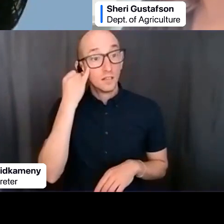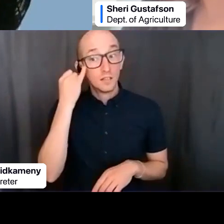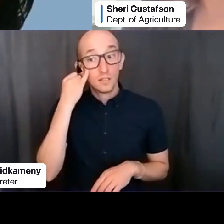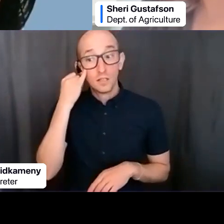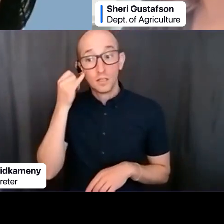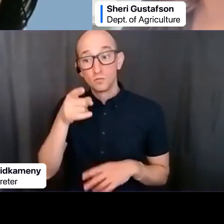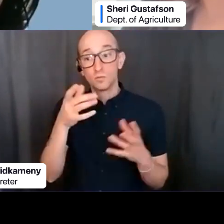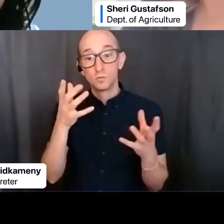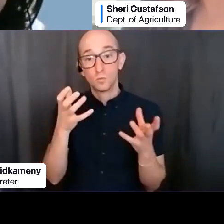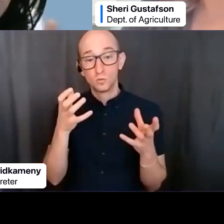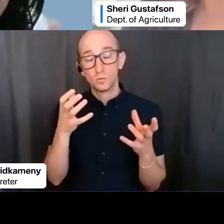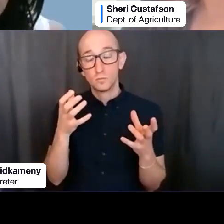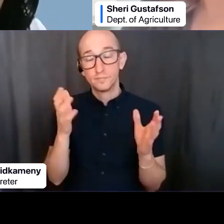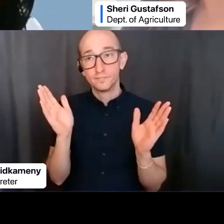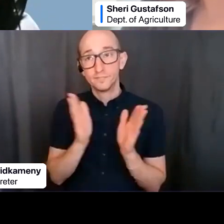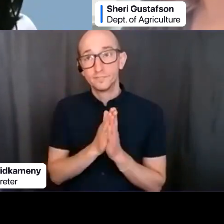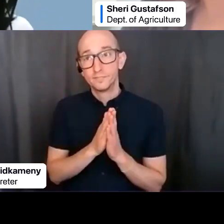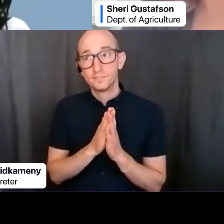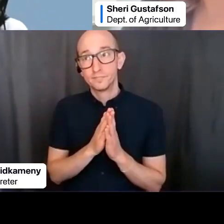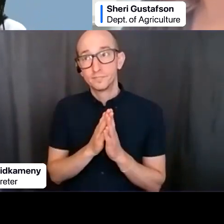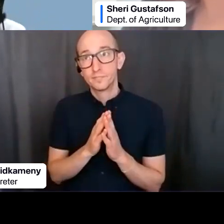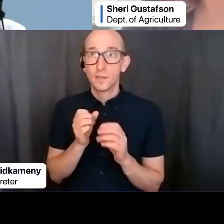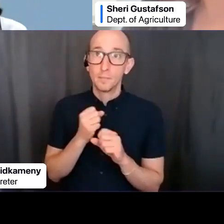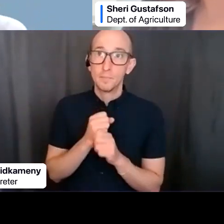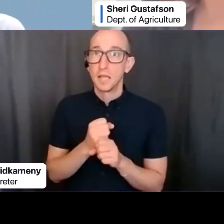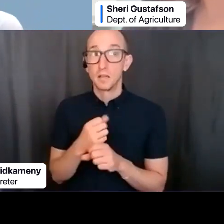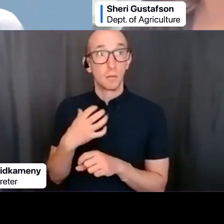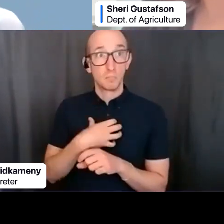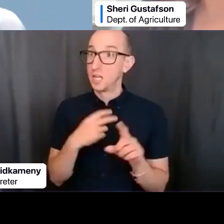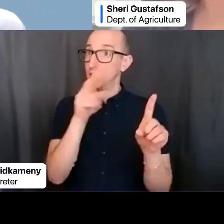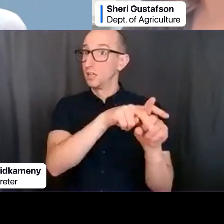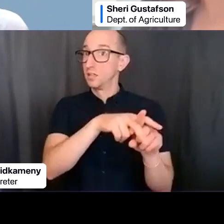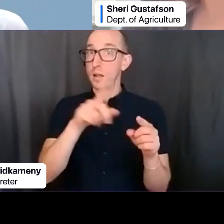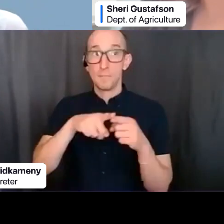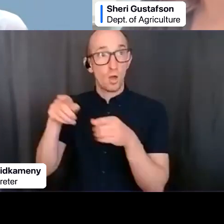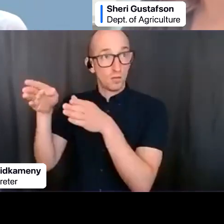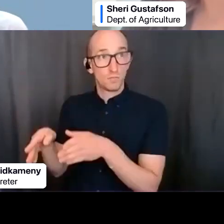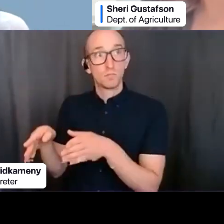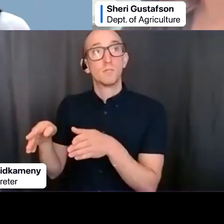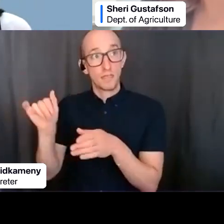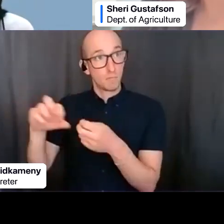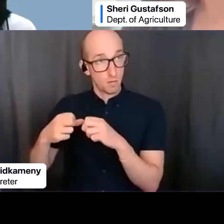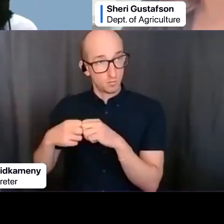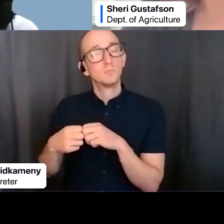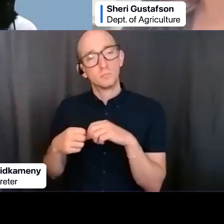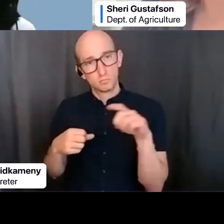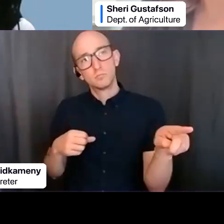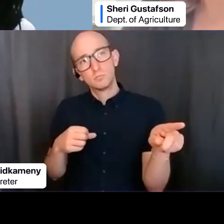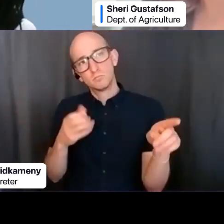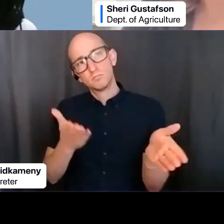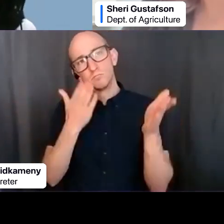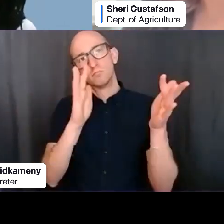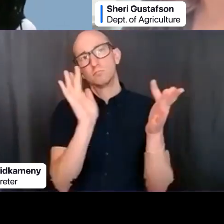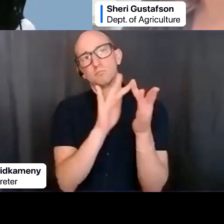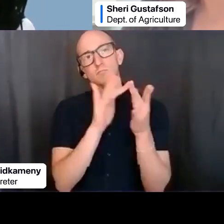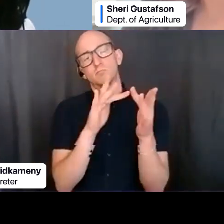to make a complaint about that problem, we suggest talking